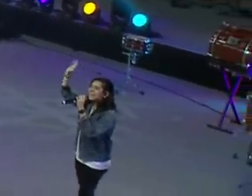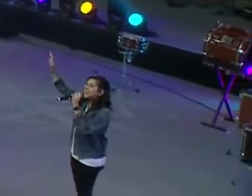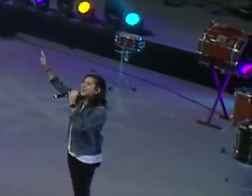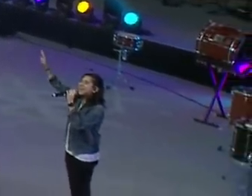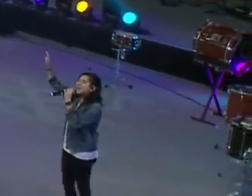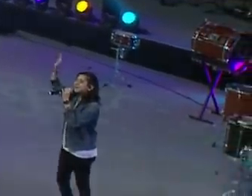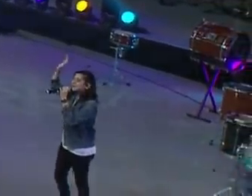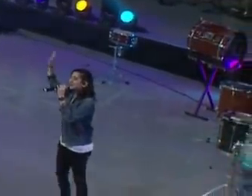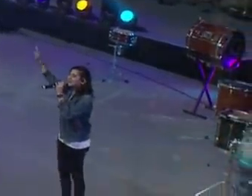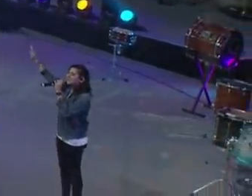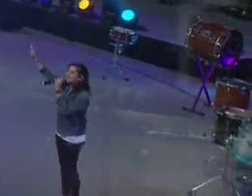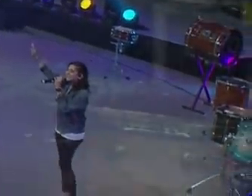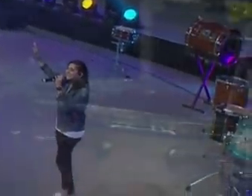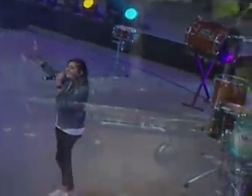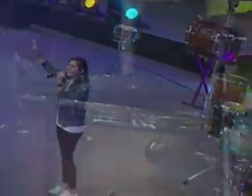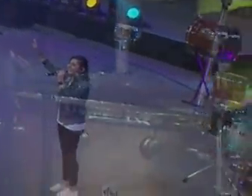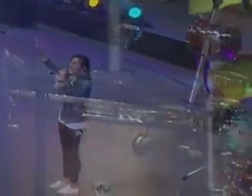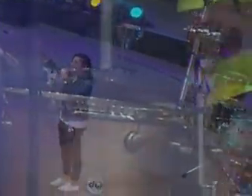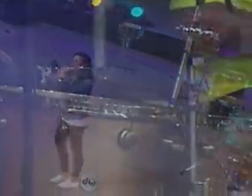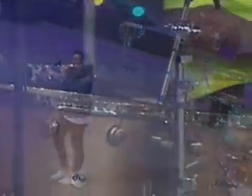grace I am